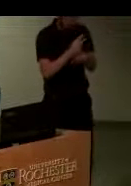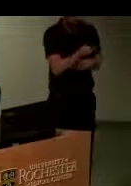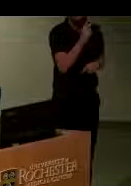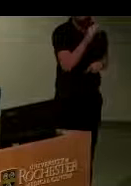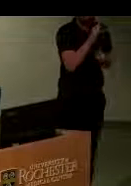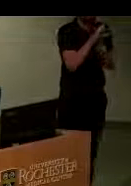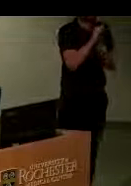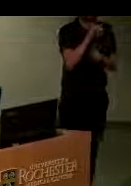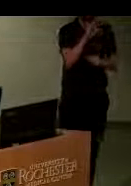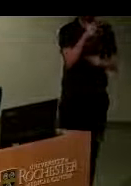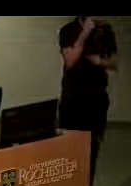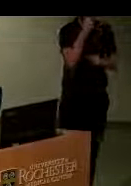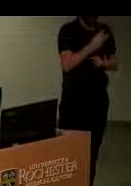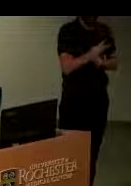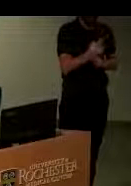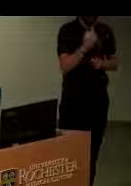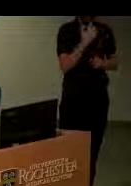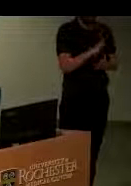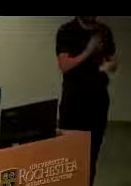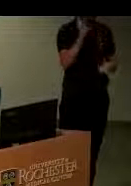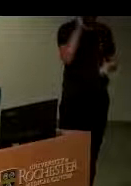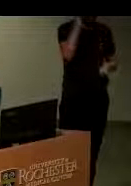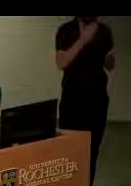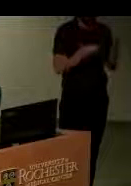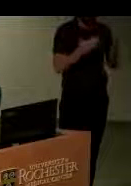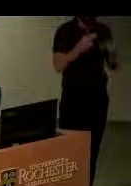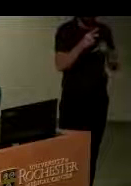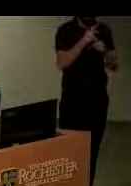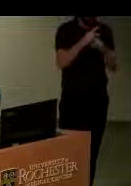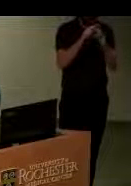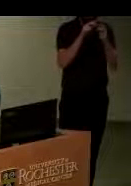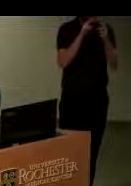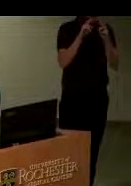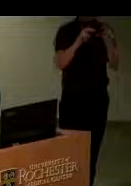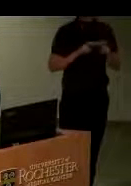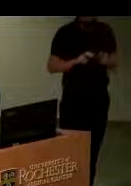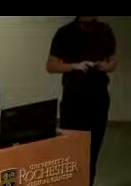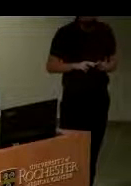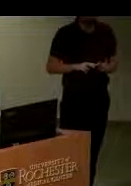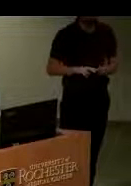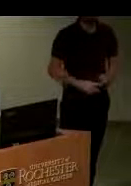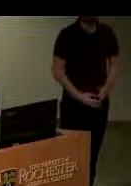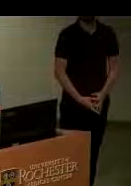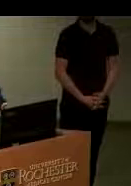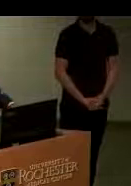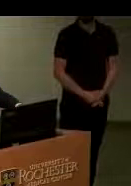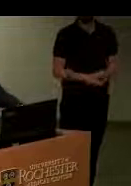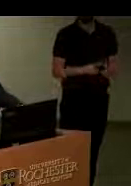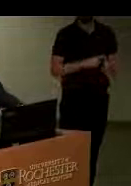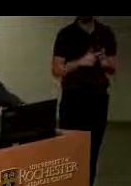these cases, you would say the fellows would have trouble deconstructing them. And then they have a